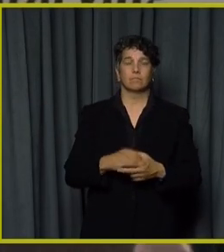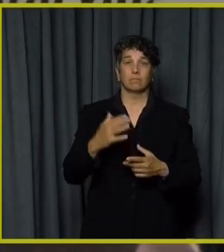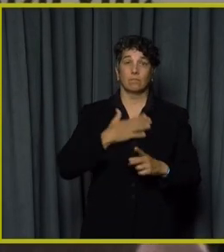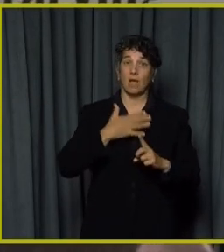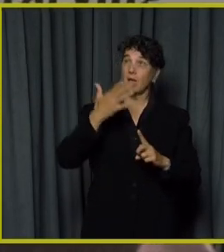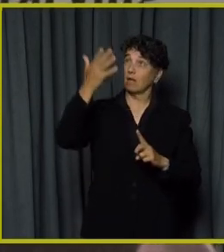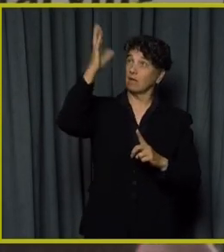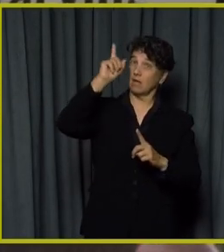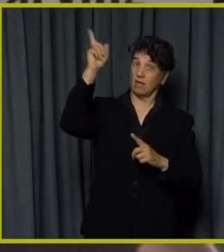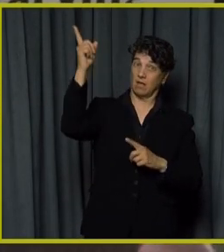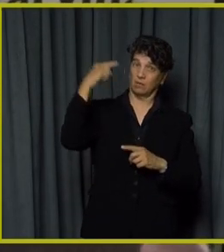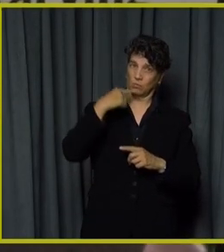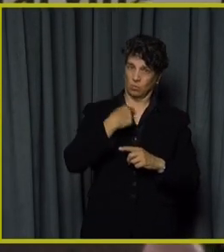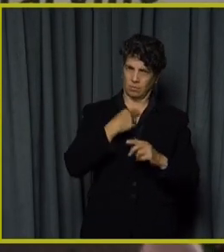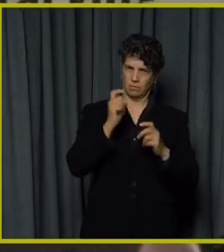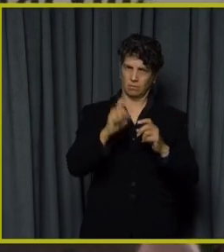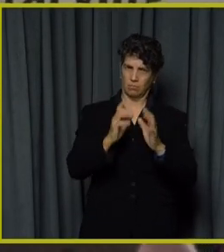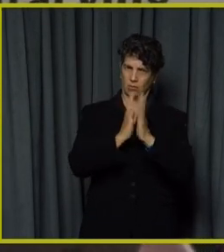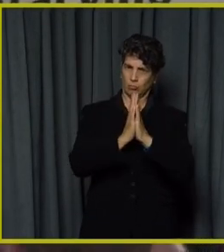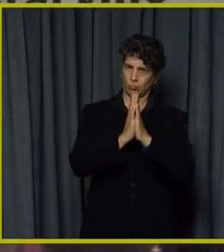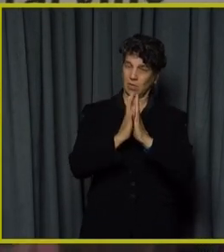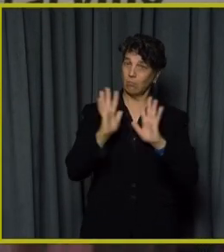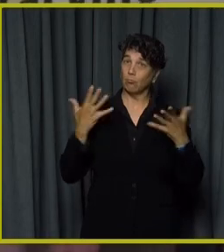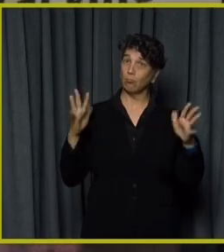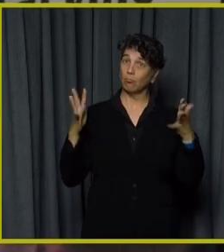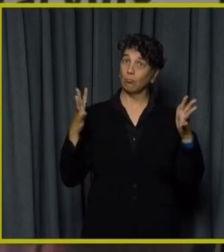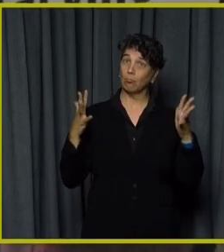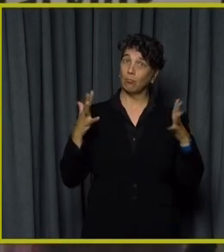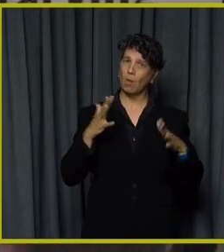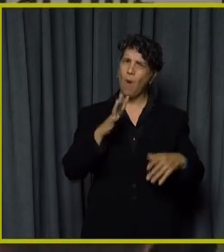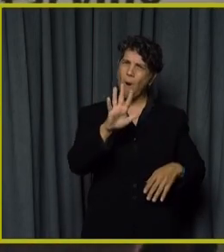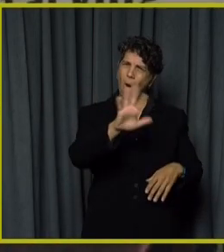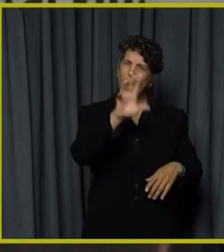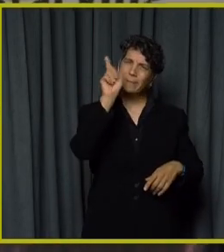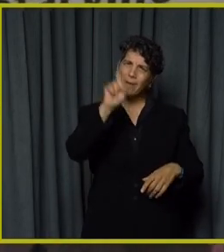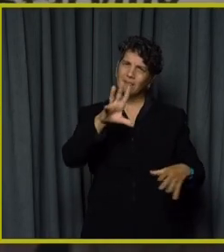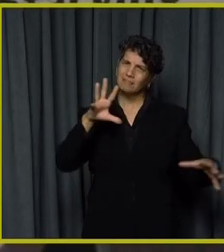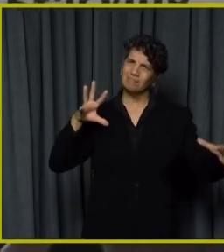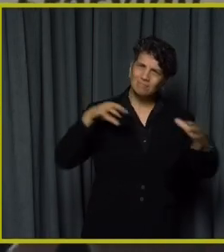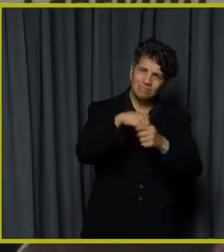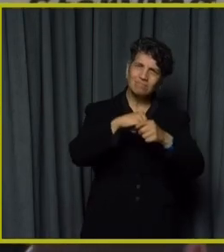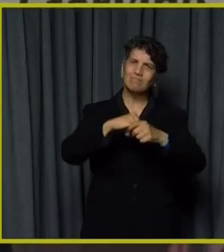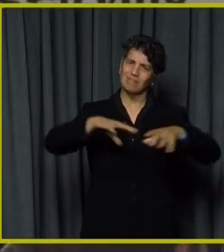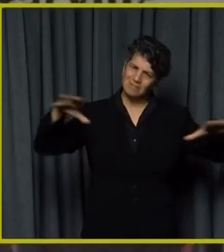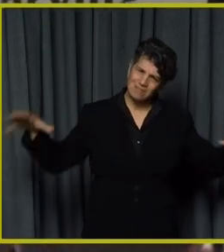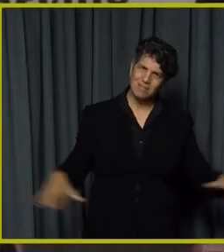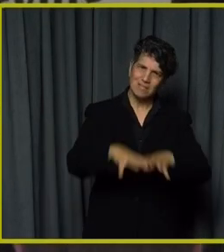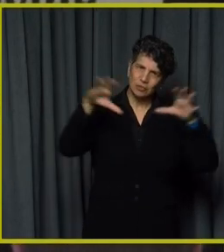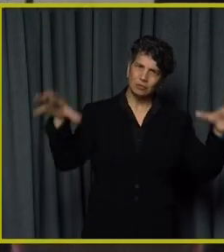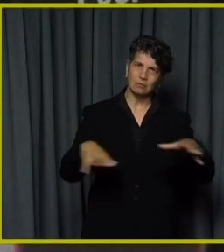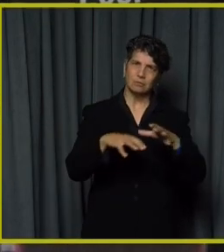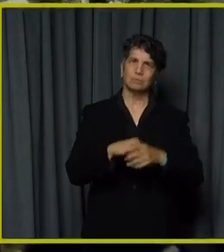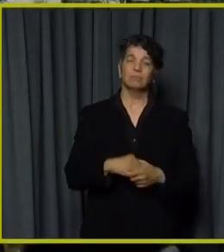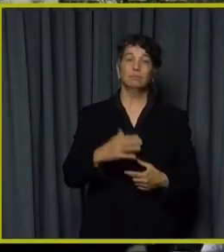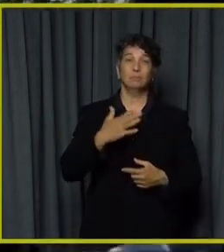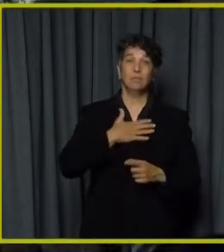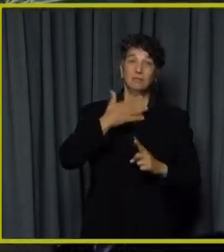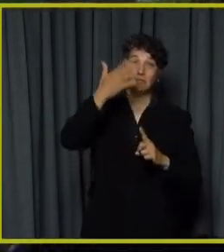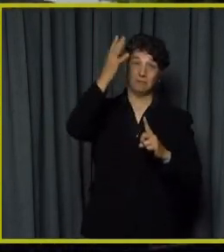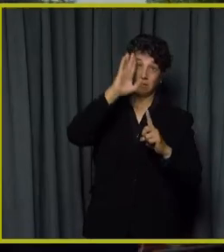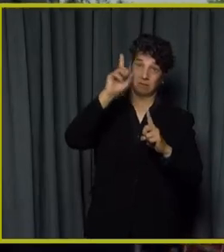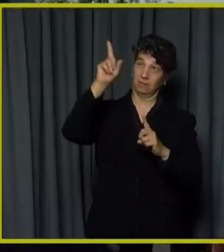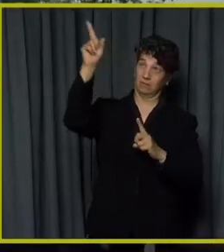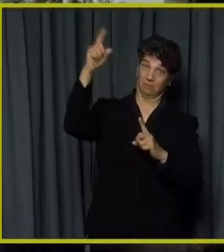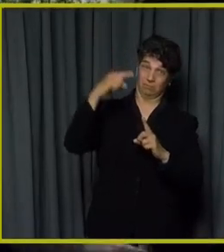in the mosque. This act that we're doing today is an act of worship because my God is a practical God.